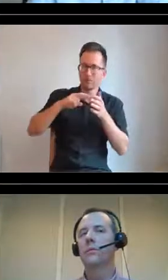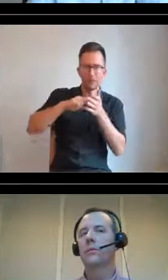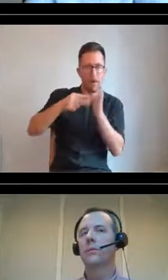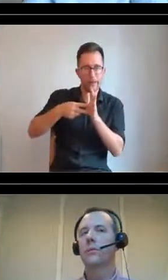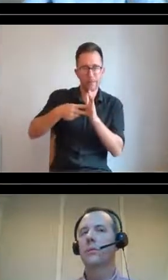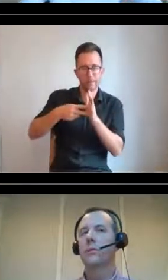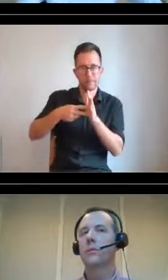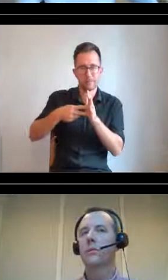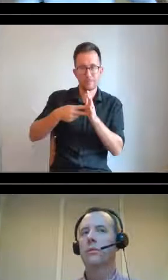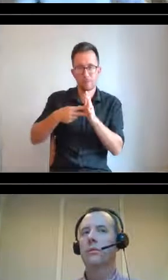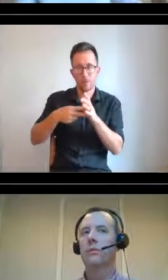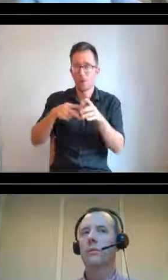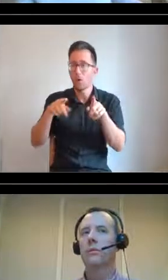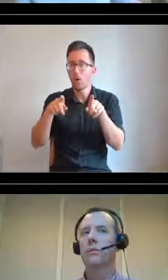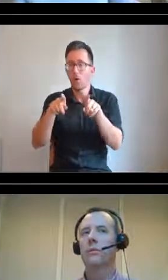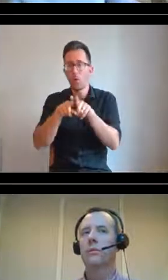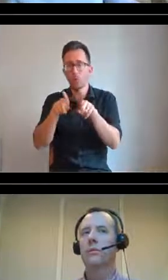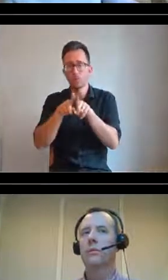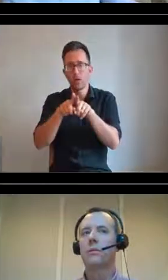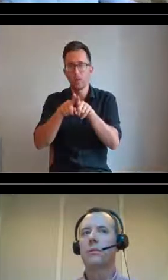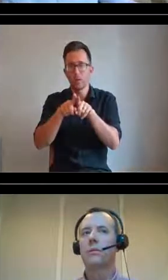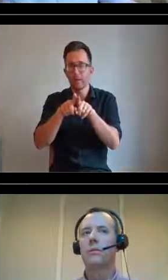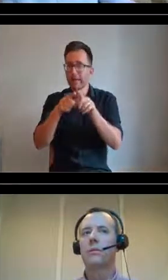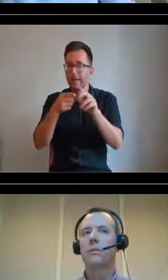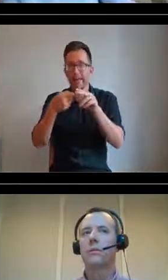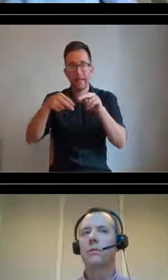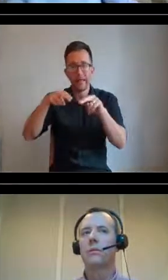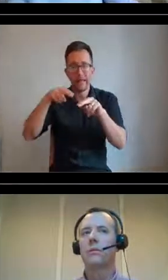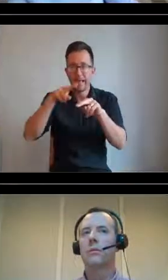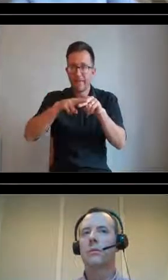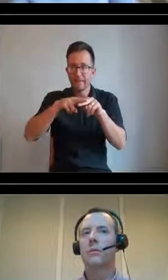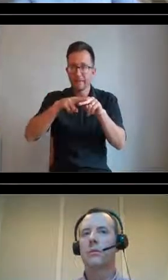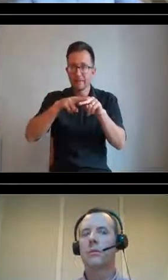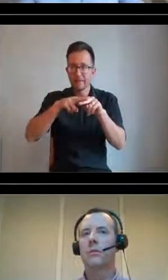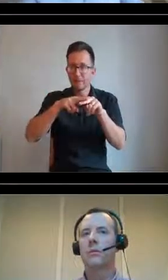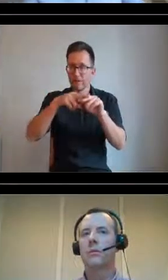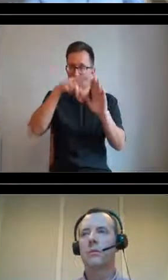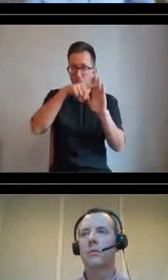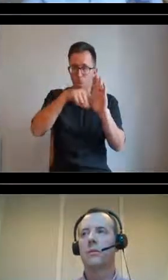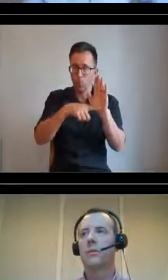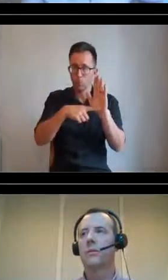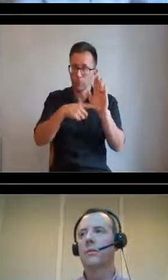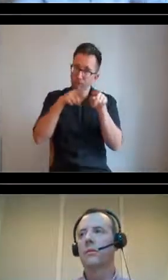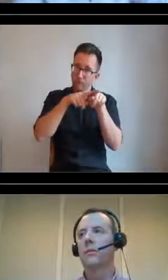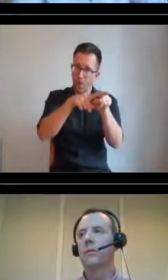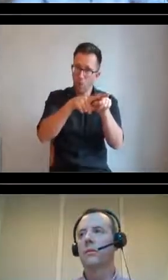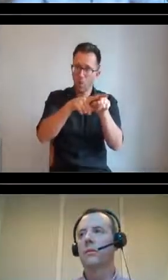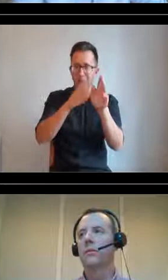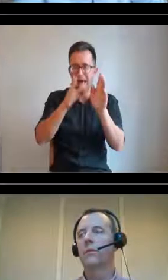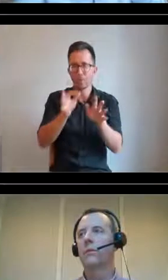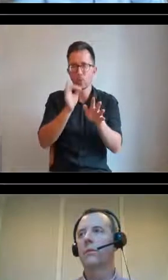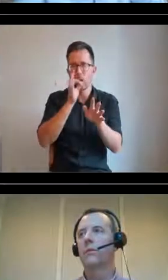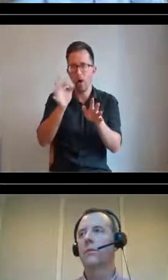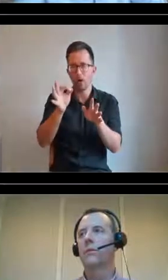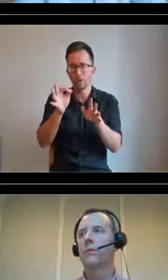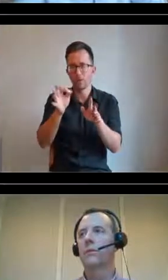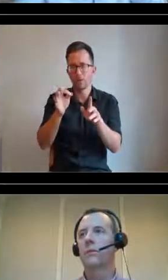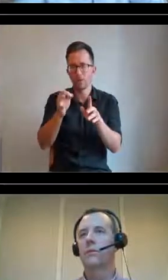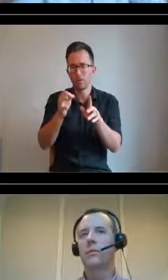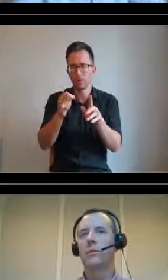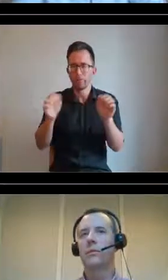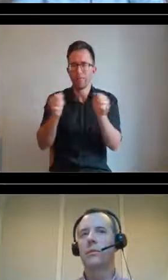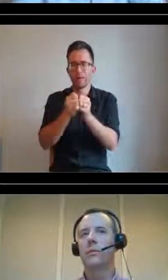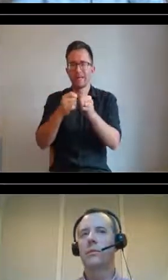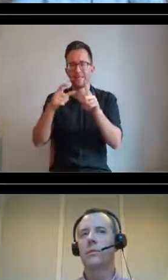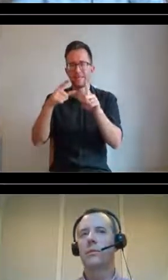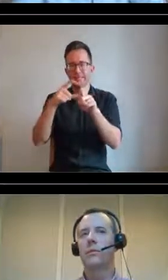also, even if it's an over provision, you have to go for departure. So sometimes we look at things and say, right, well, we